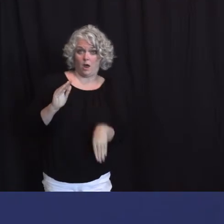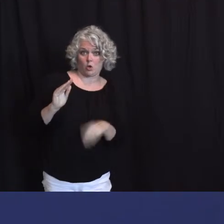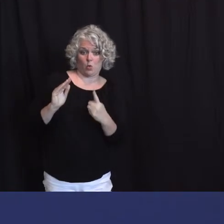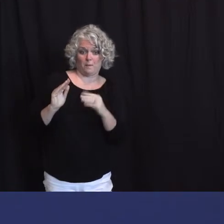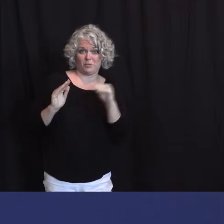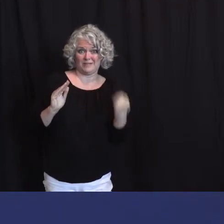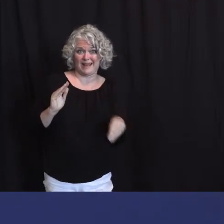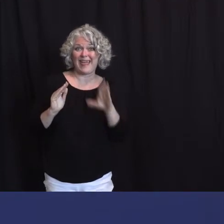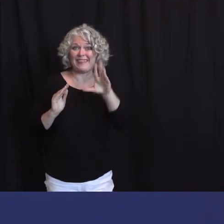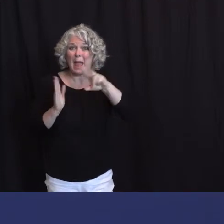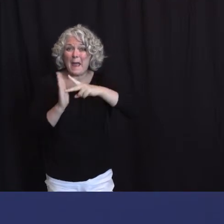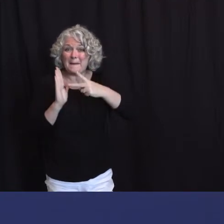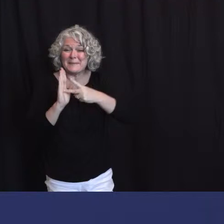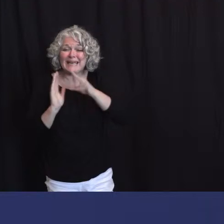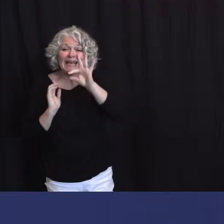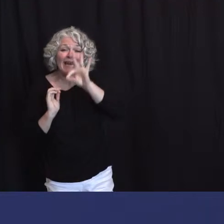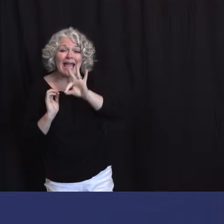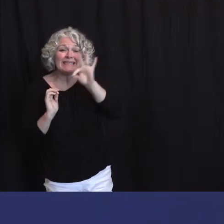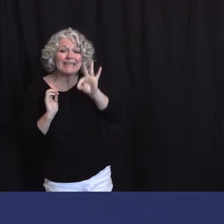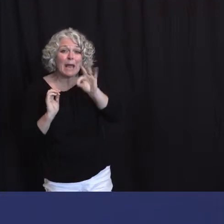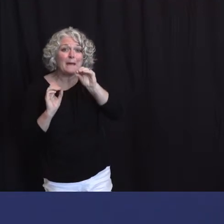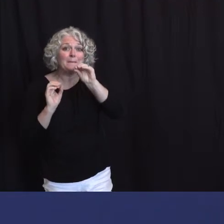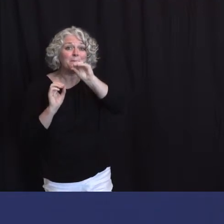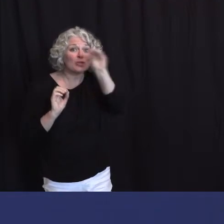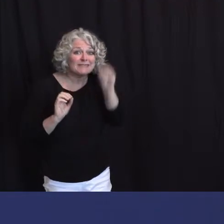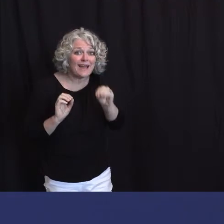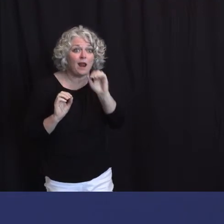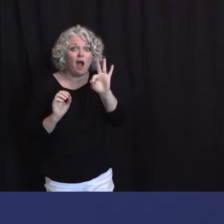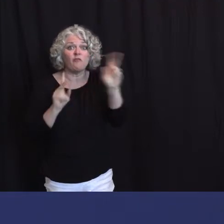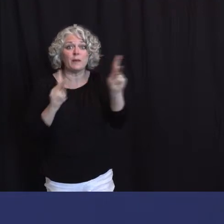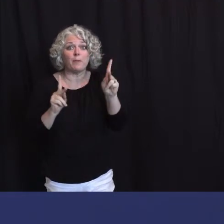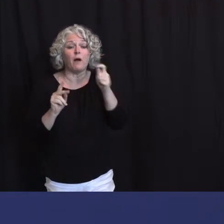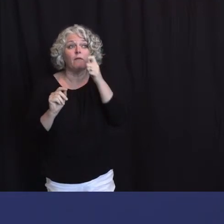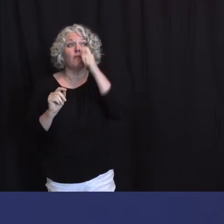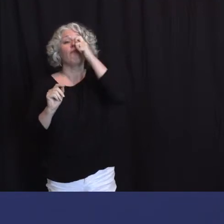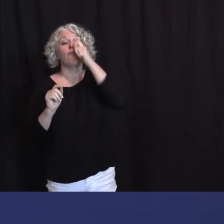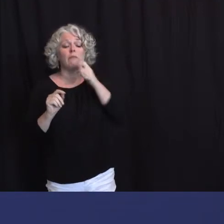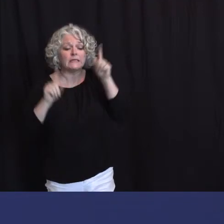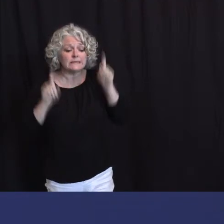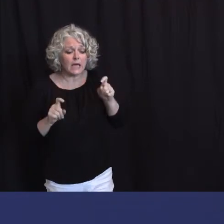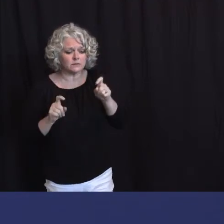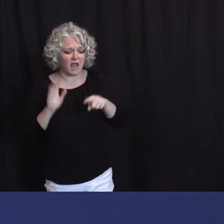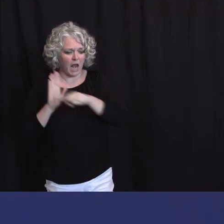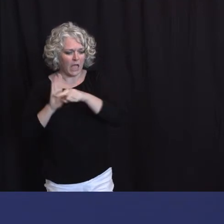the people who got tested on that day tested negative, which is extraordinary.